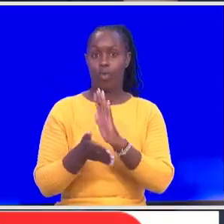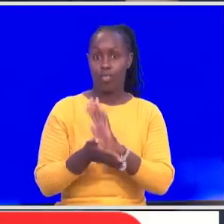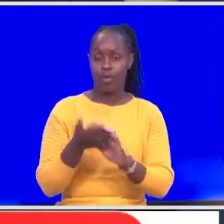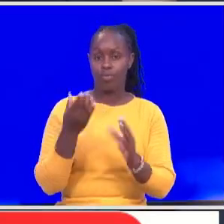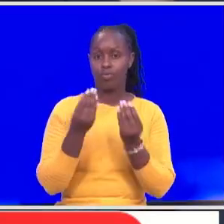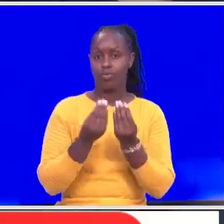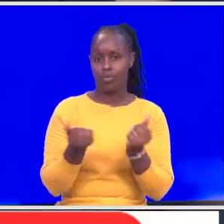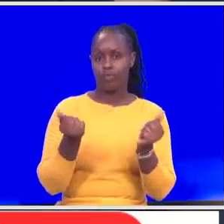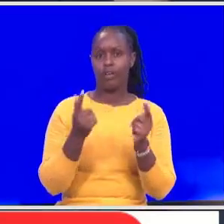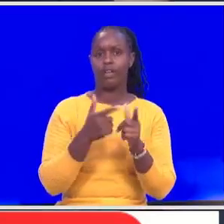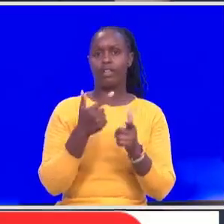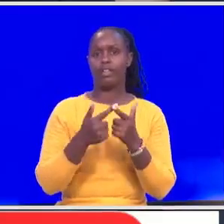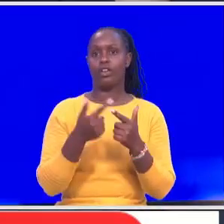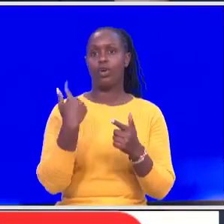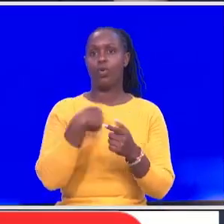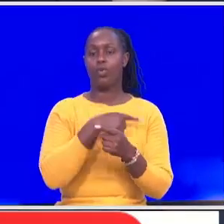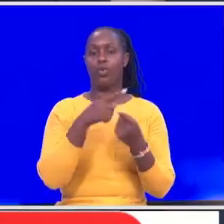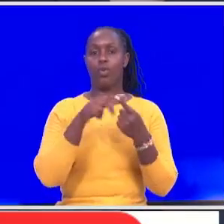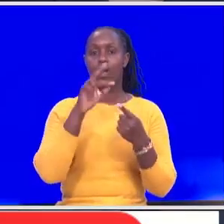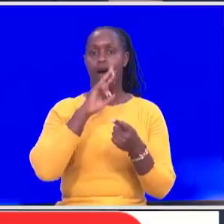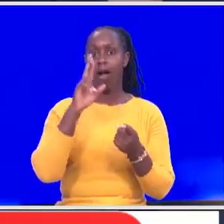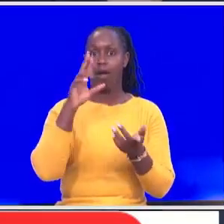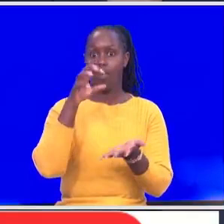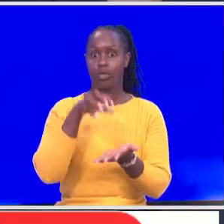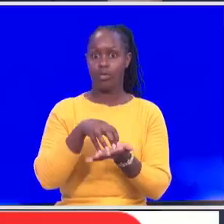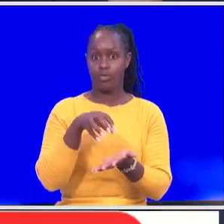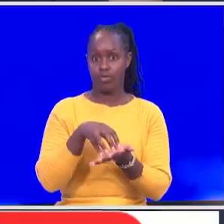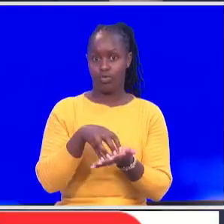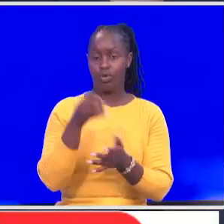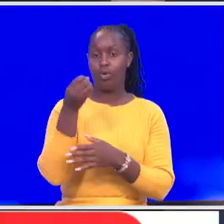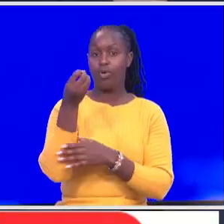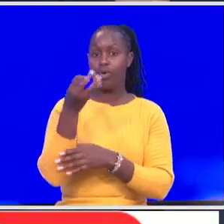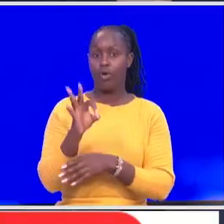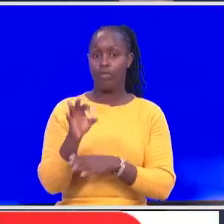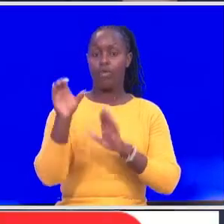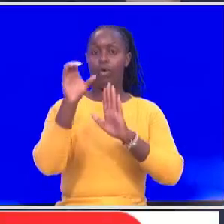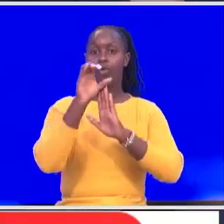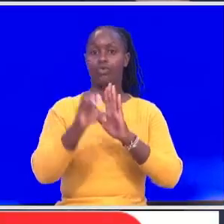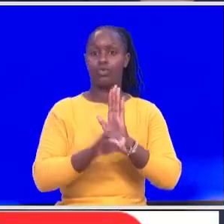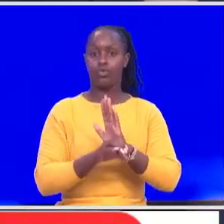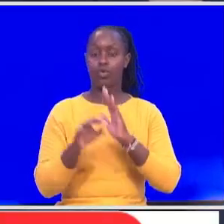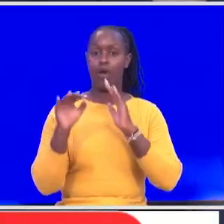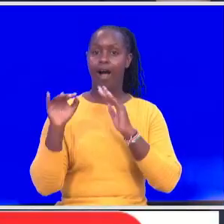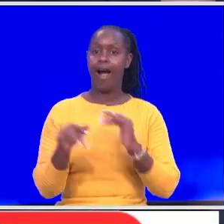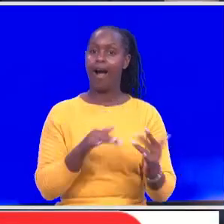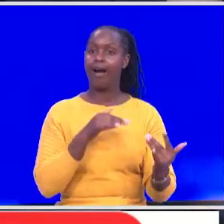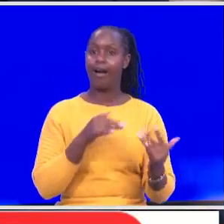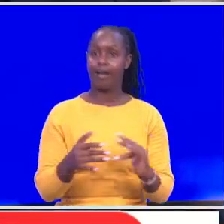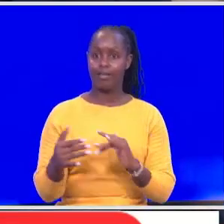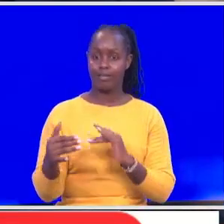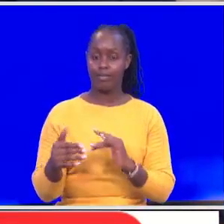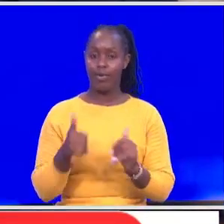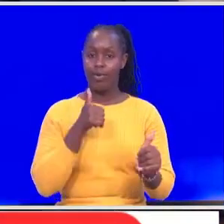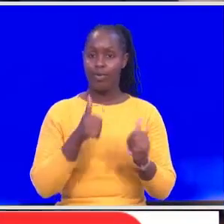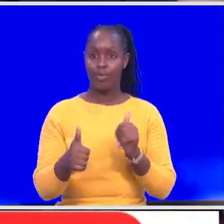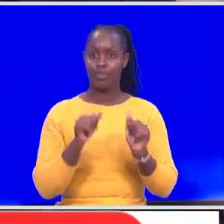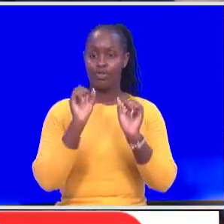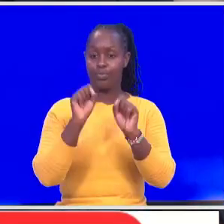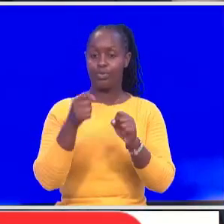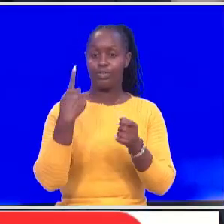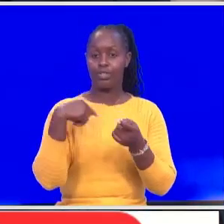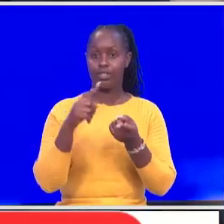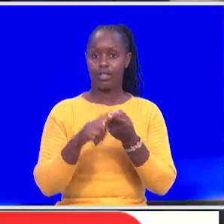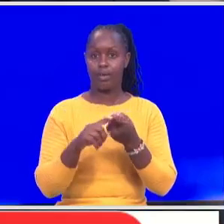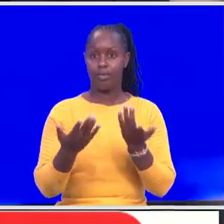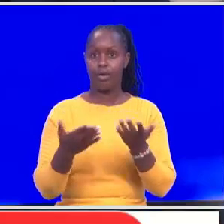we are on the precipice of a constitutional crisis that can lead to